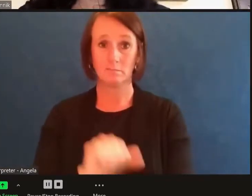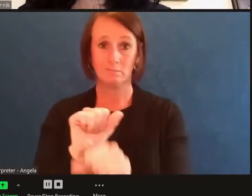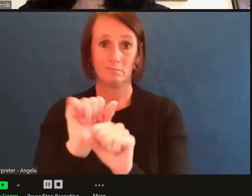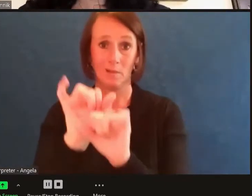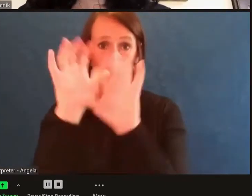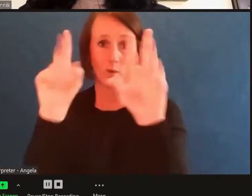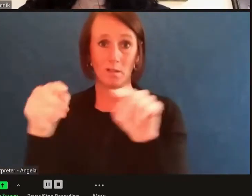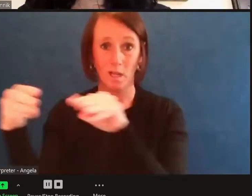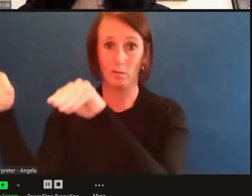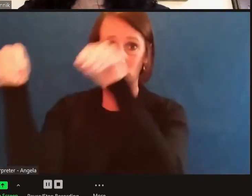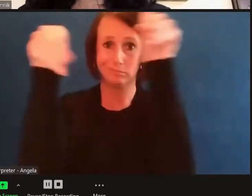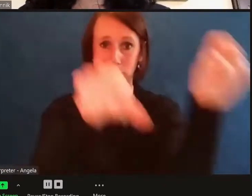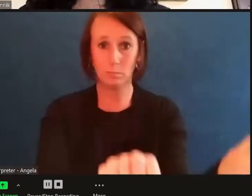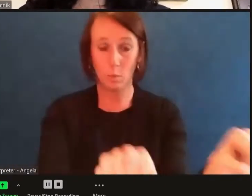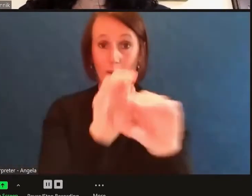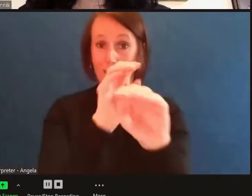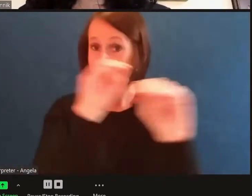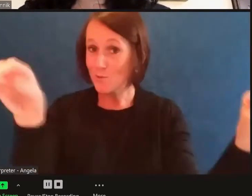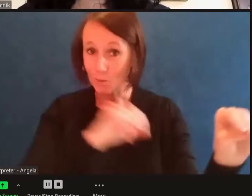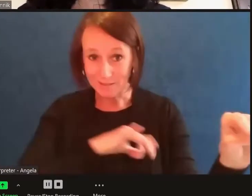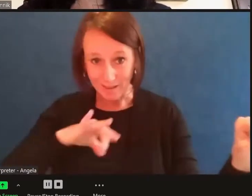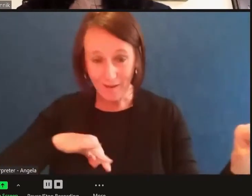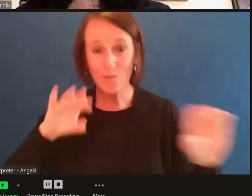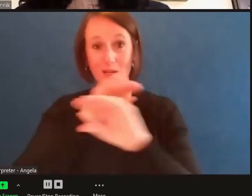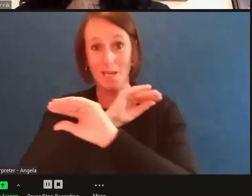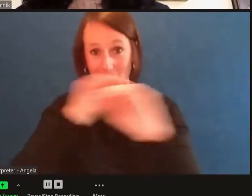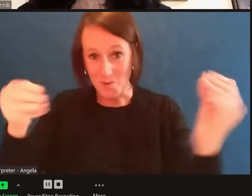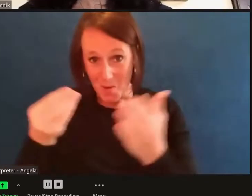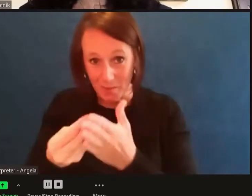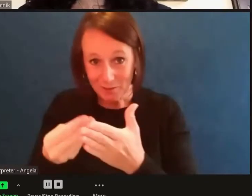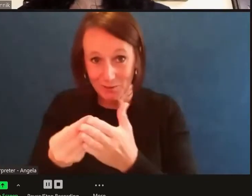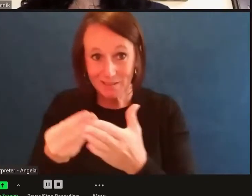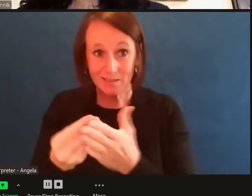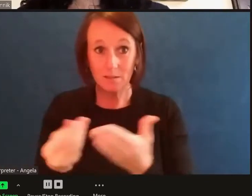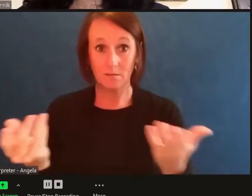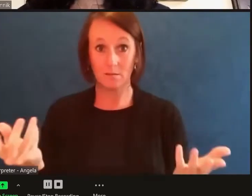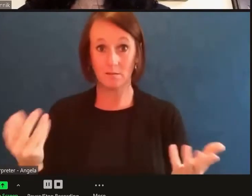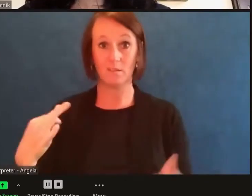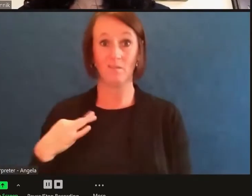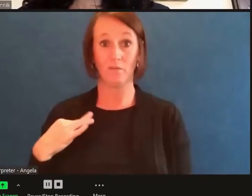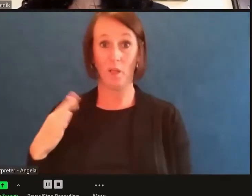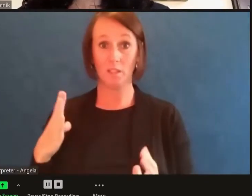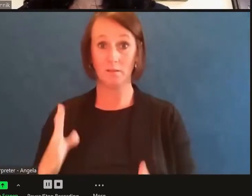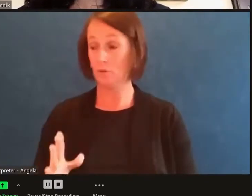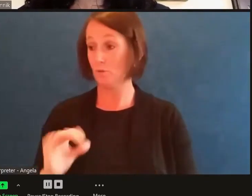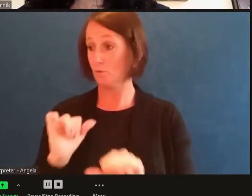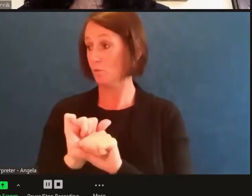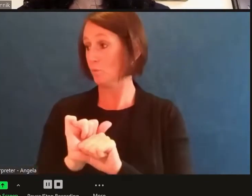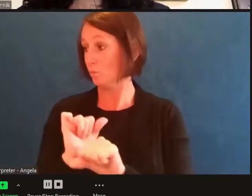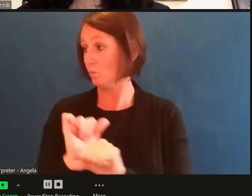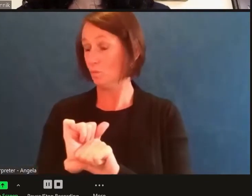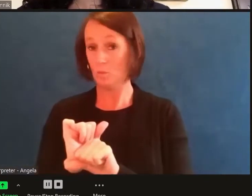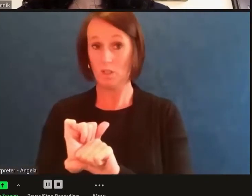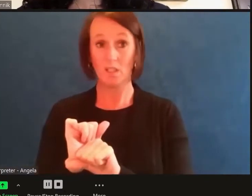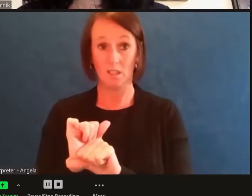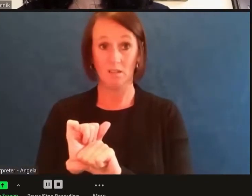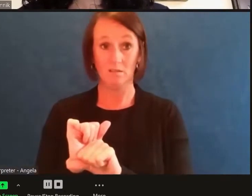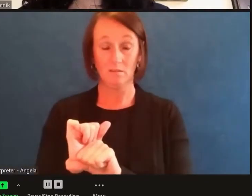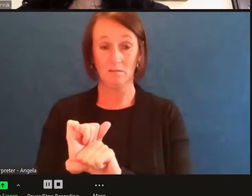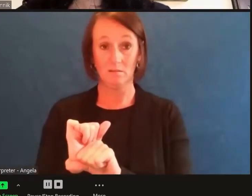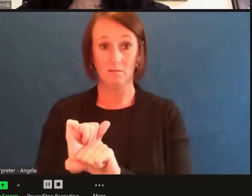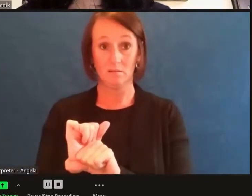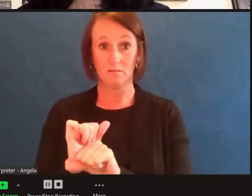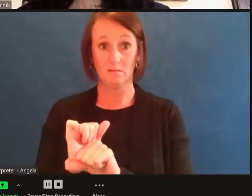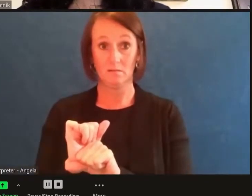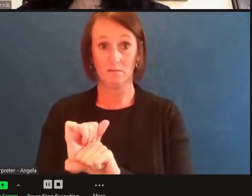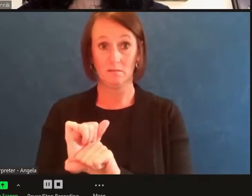had no staff and no budget. It was just a bunch of volunteers working in sometimes a haphazard manner. And